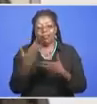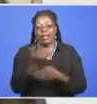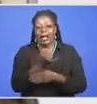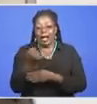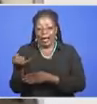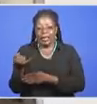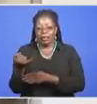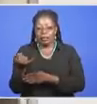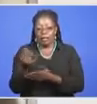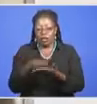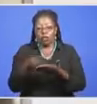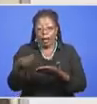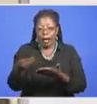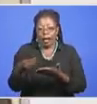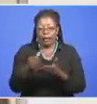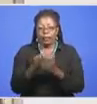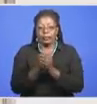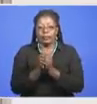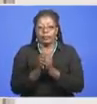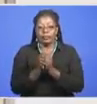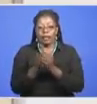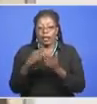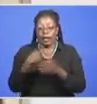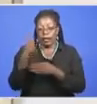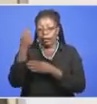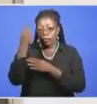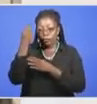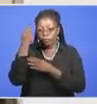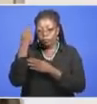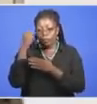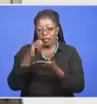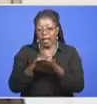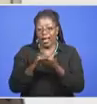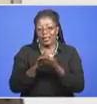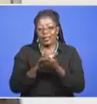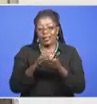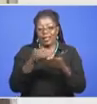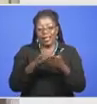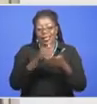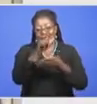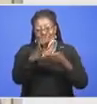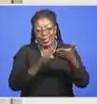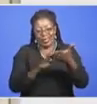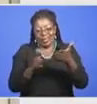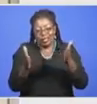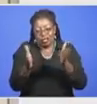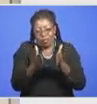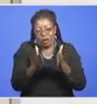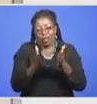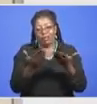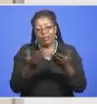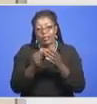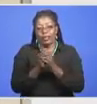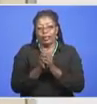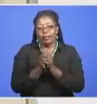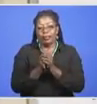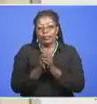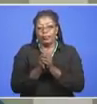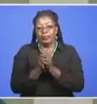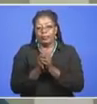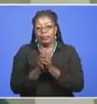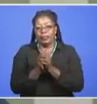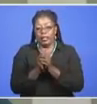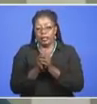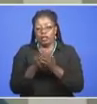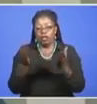And I assume that although it's, the list is pretty small, it should have a great effect,